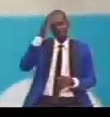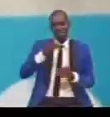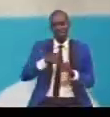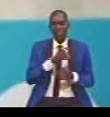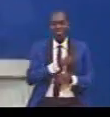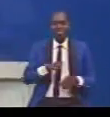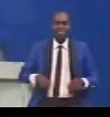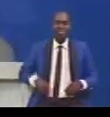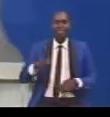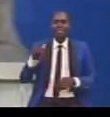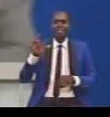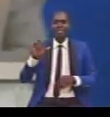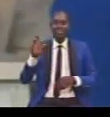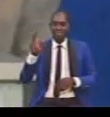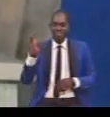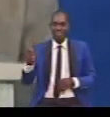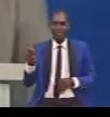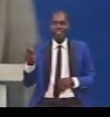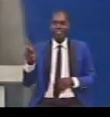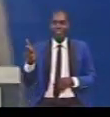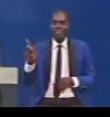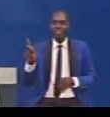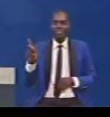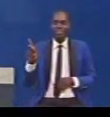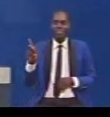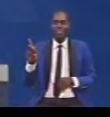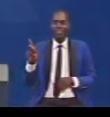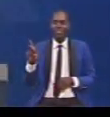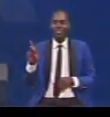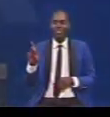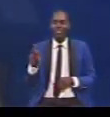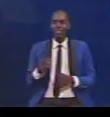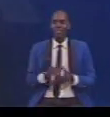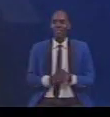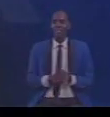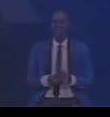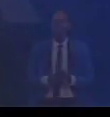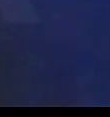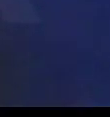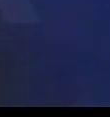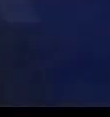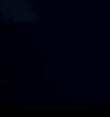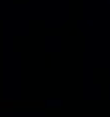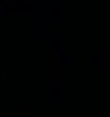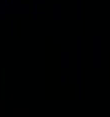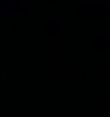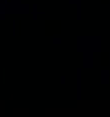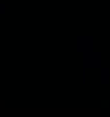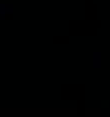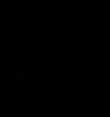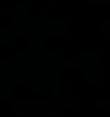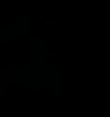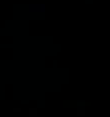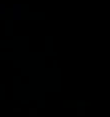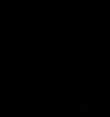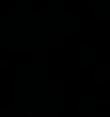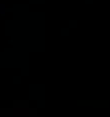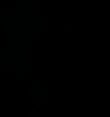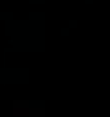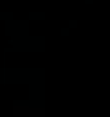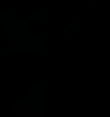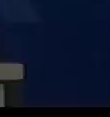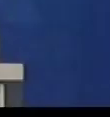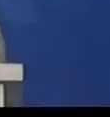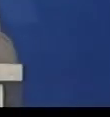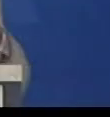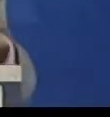GCK, Pastor Dr. W.F. Kumuyi. Welcome, sir. Thank you, Pastor. Everybody praise the Lord.